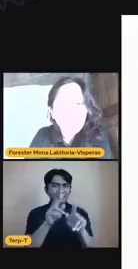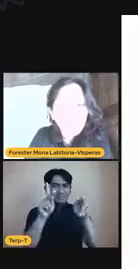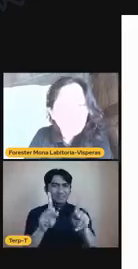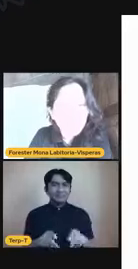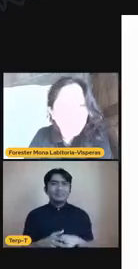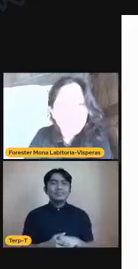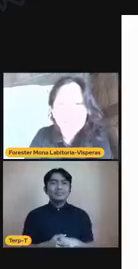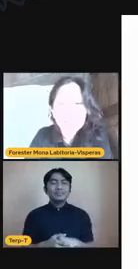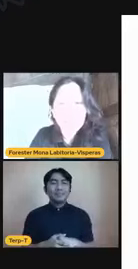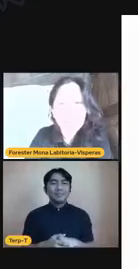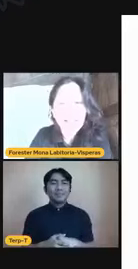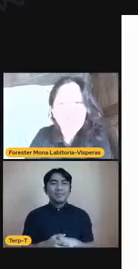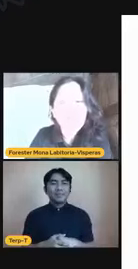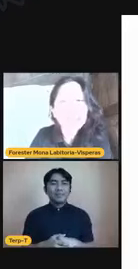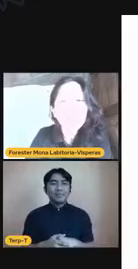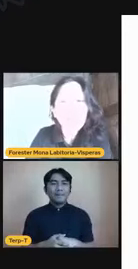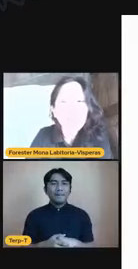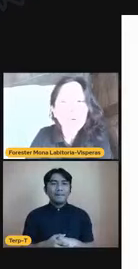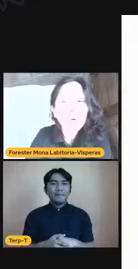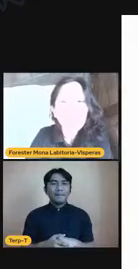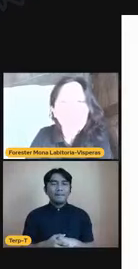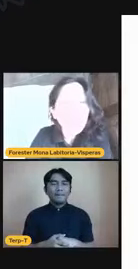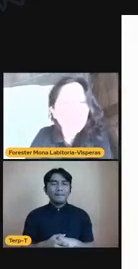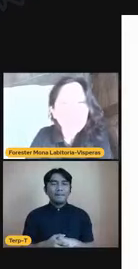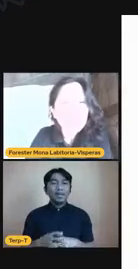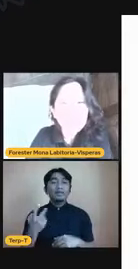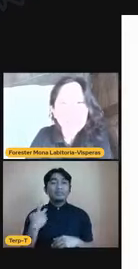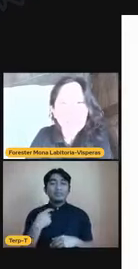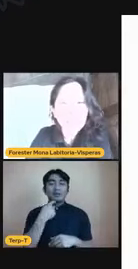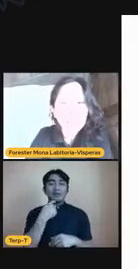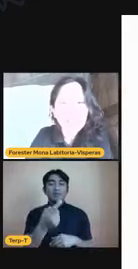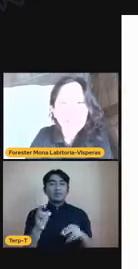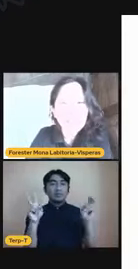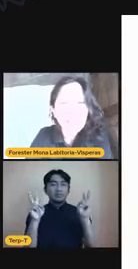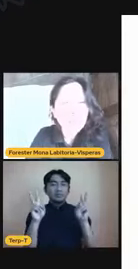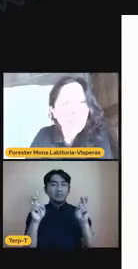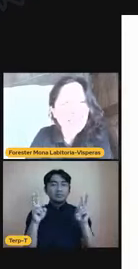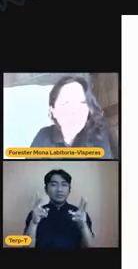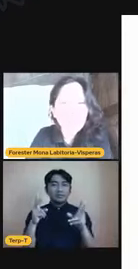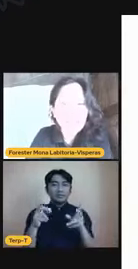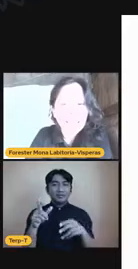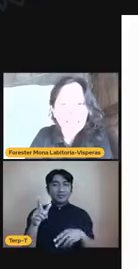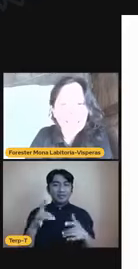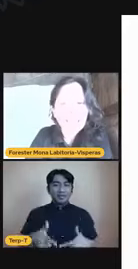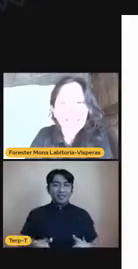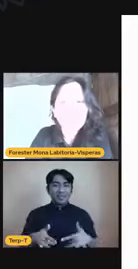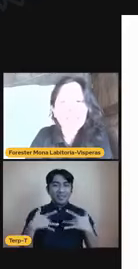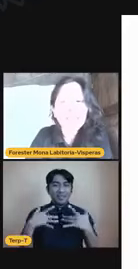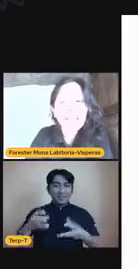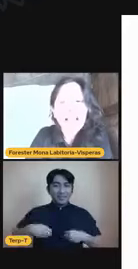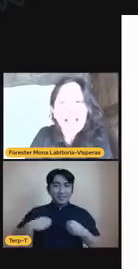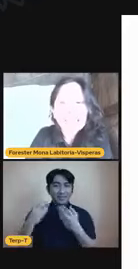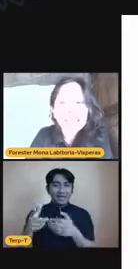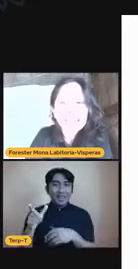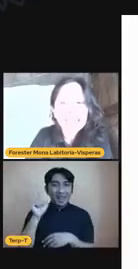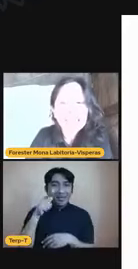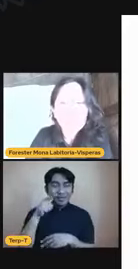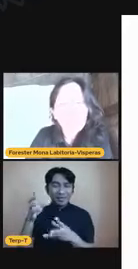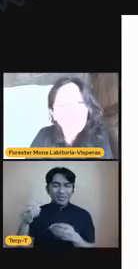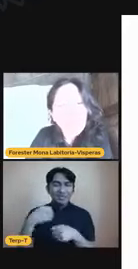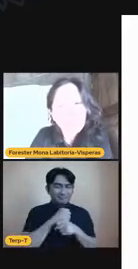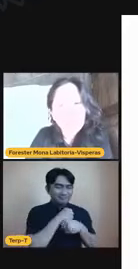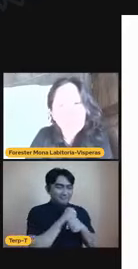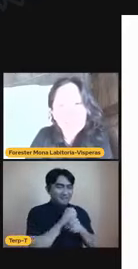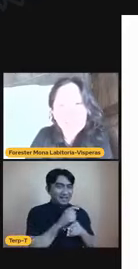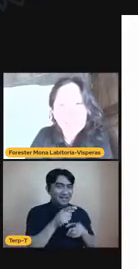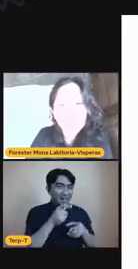Let me leave you with this. May kasabihan po, when life gives us lemons, make lemonade, right? I suggest,